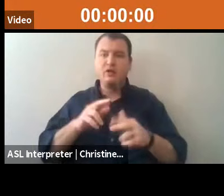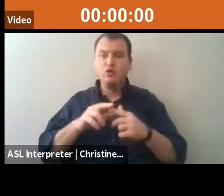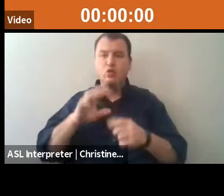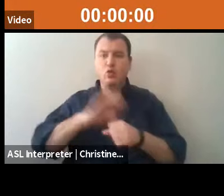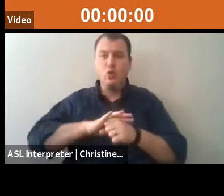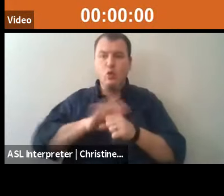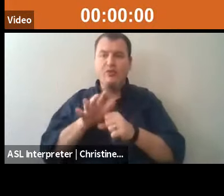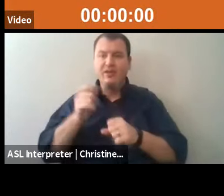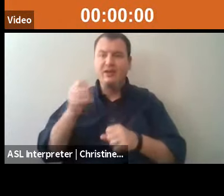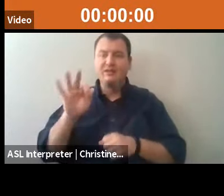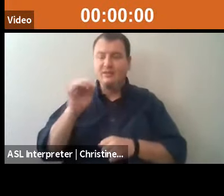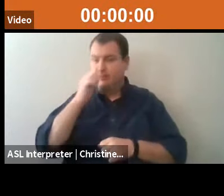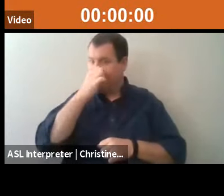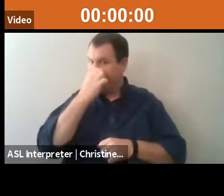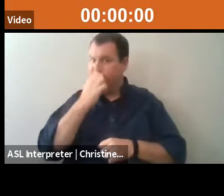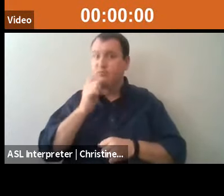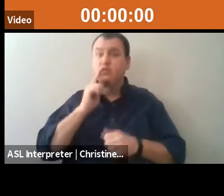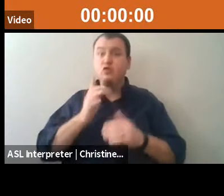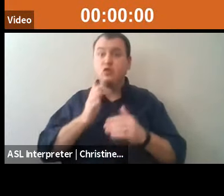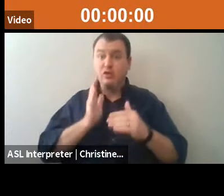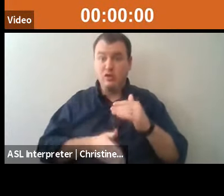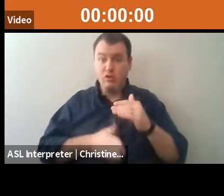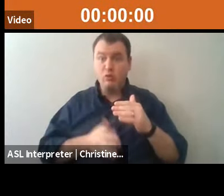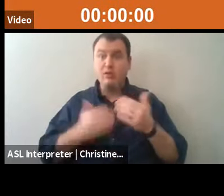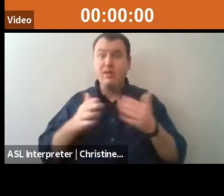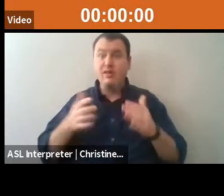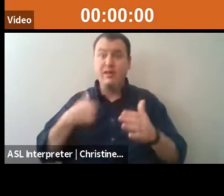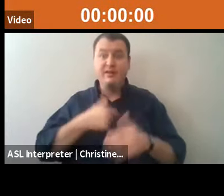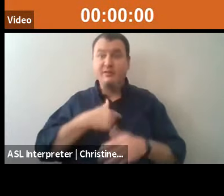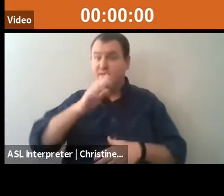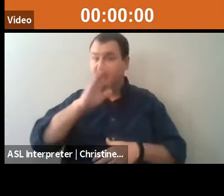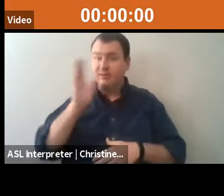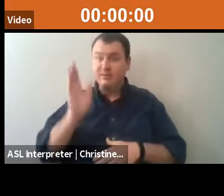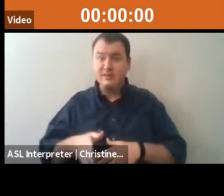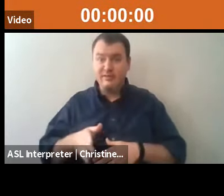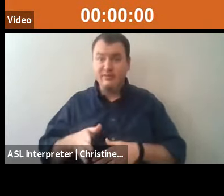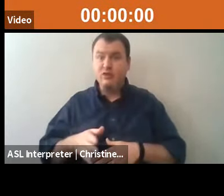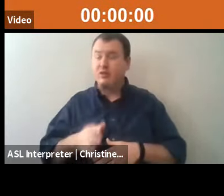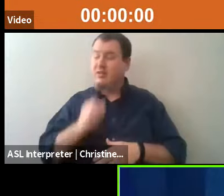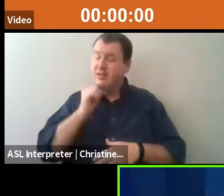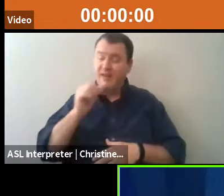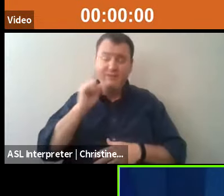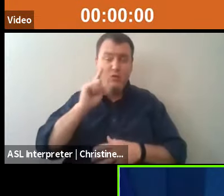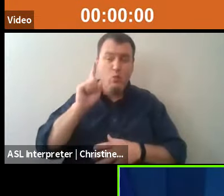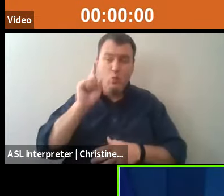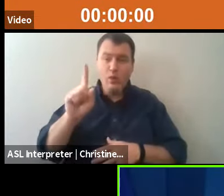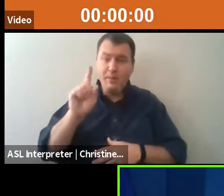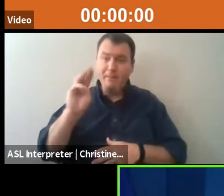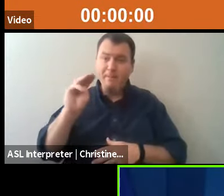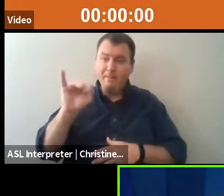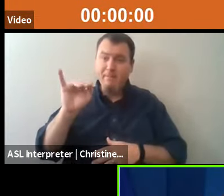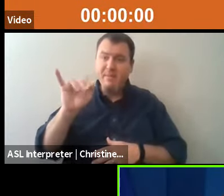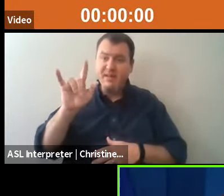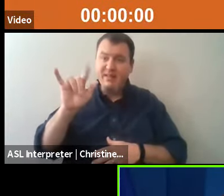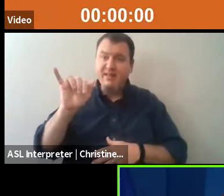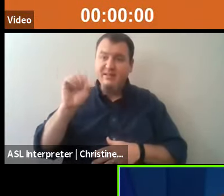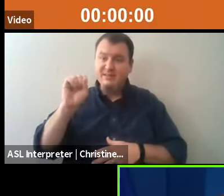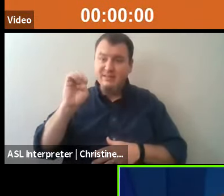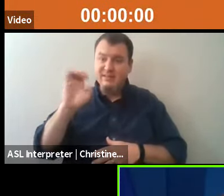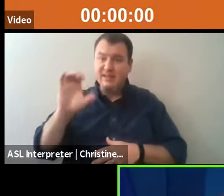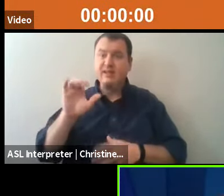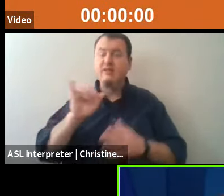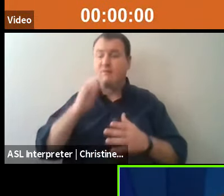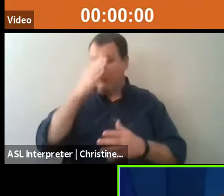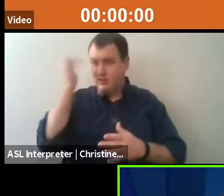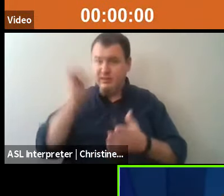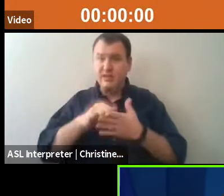pandemic. So to conclude, let us never, not even for a millisecond, forget that human